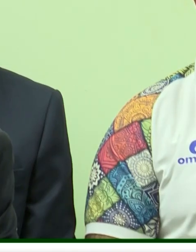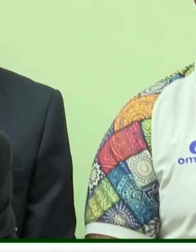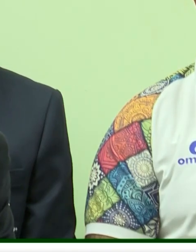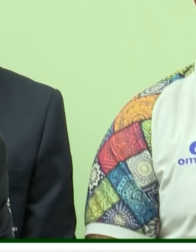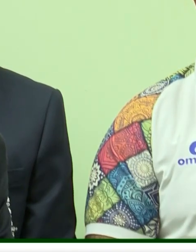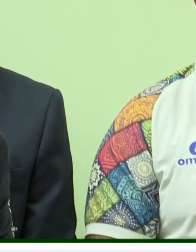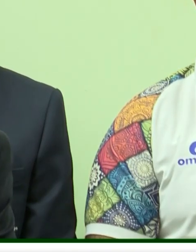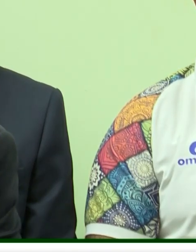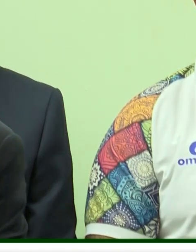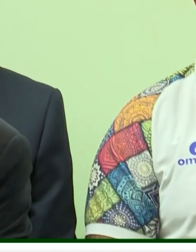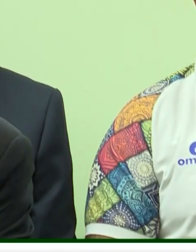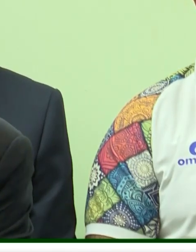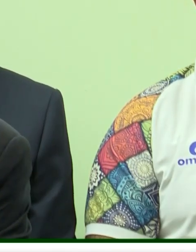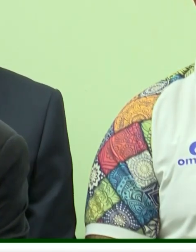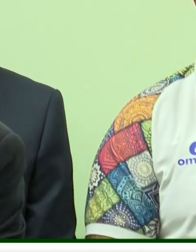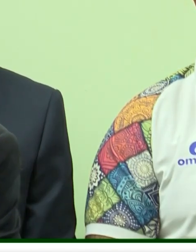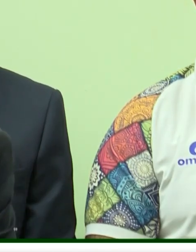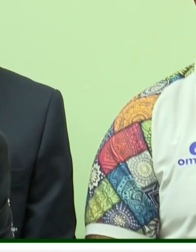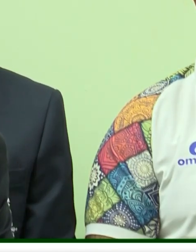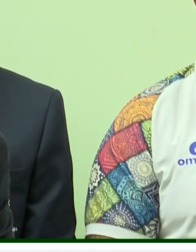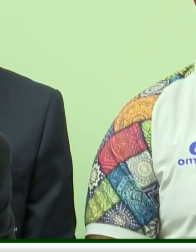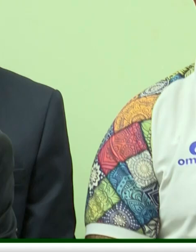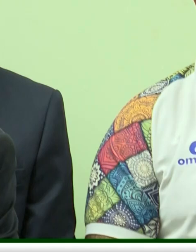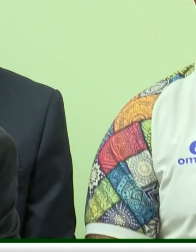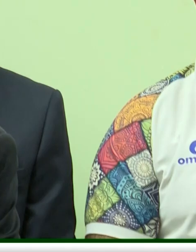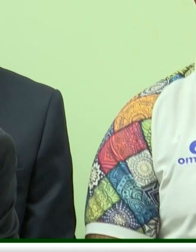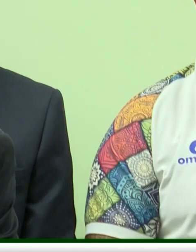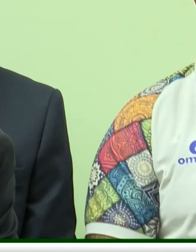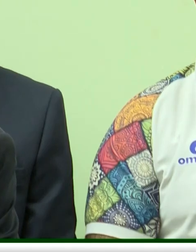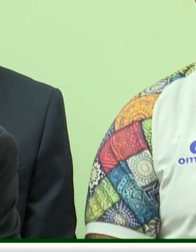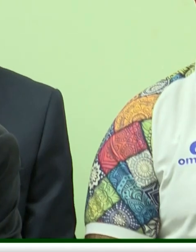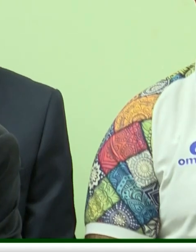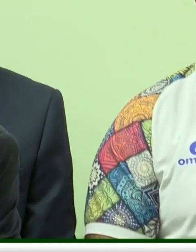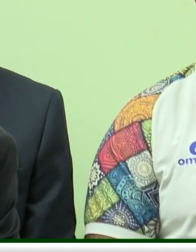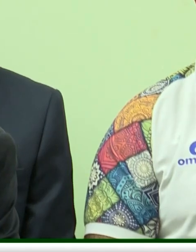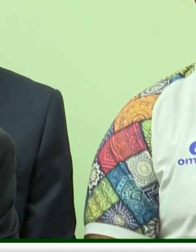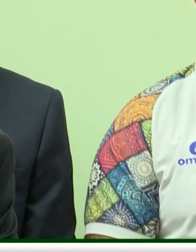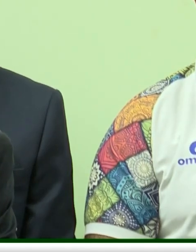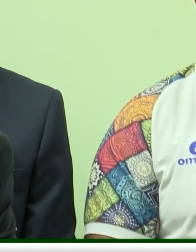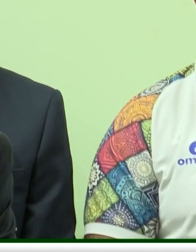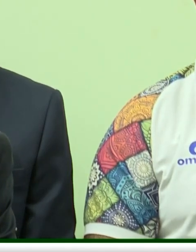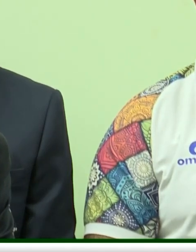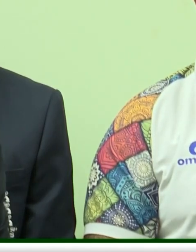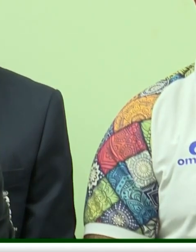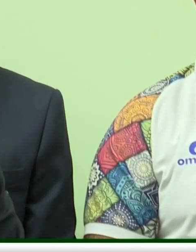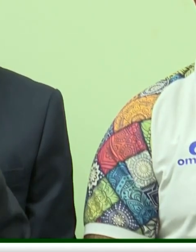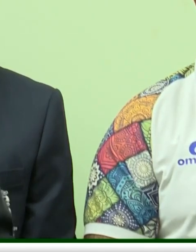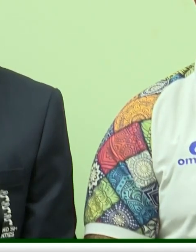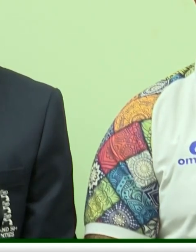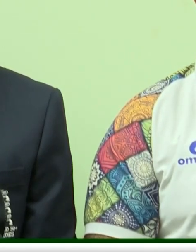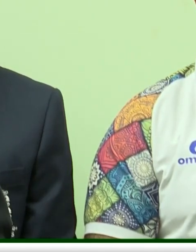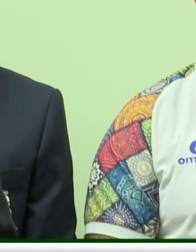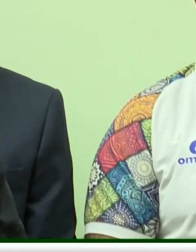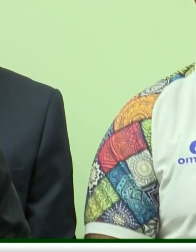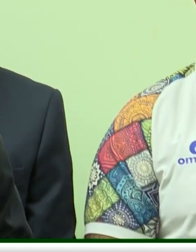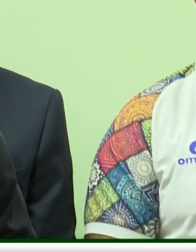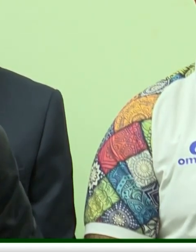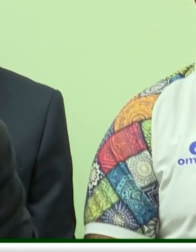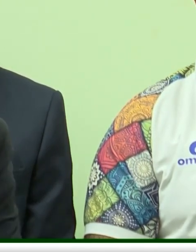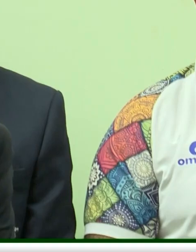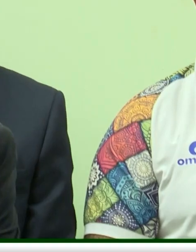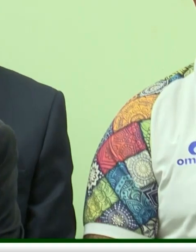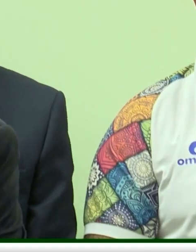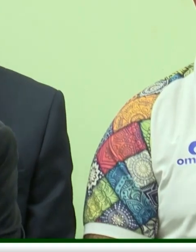in the last couple of years of not only promotion and development of our domestic cricket